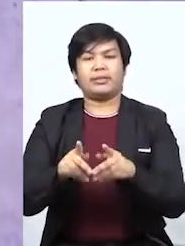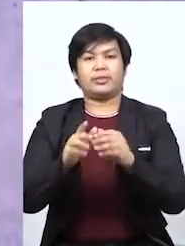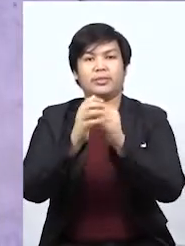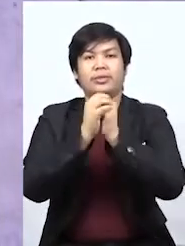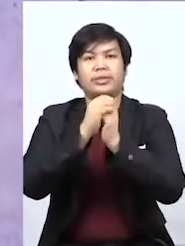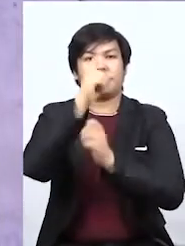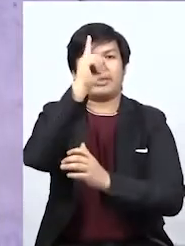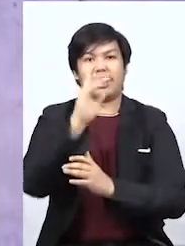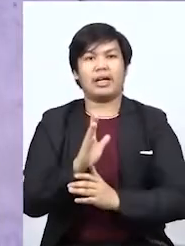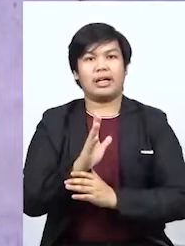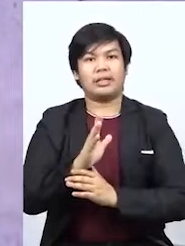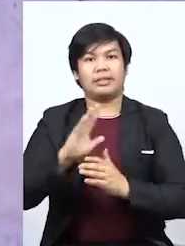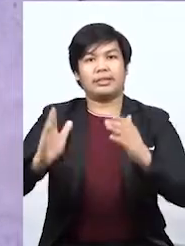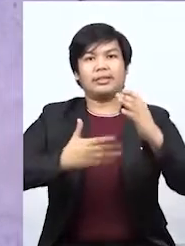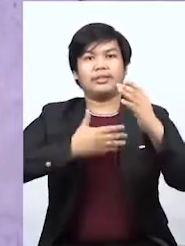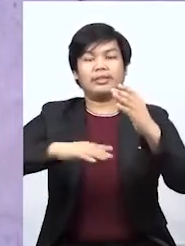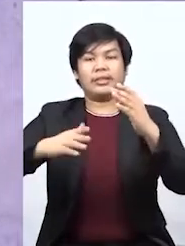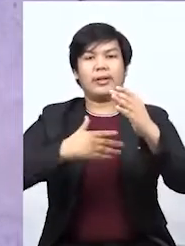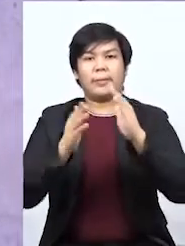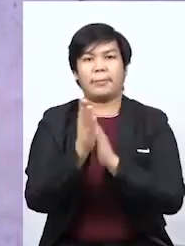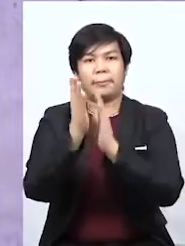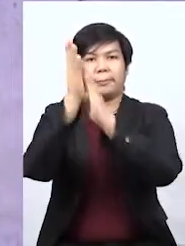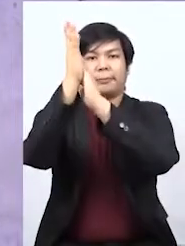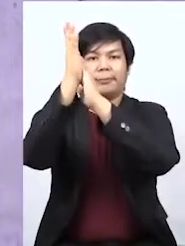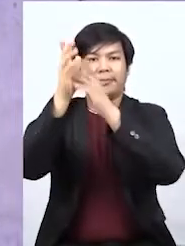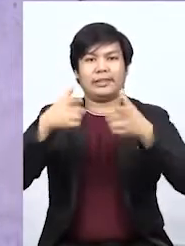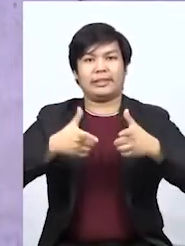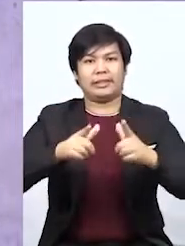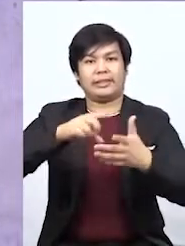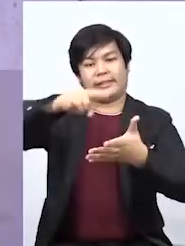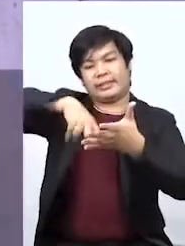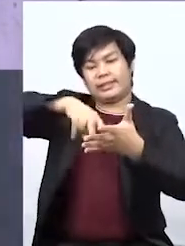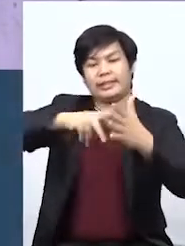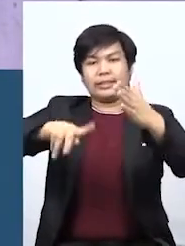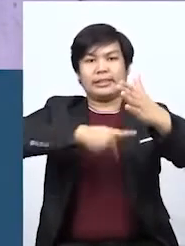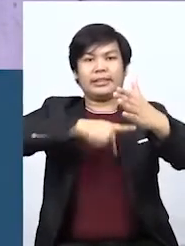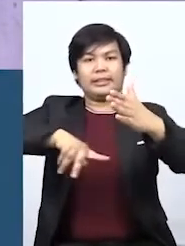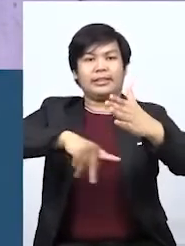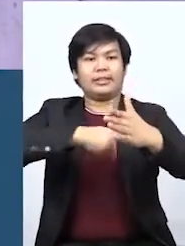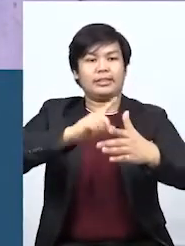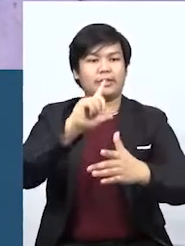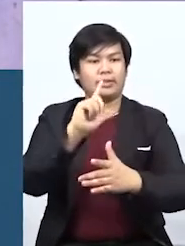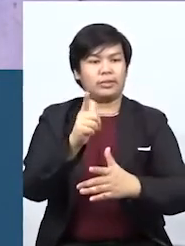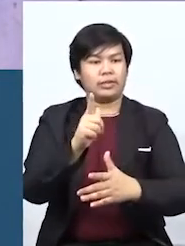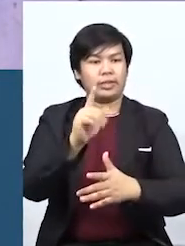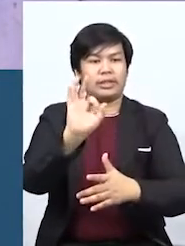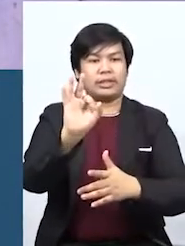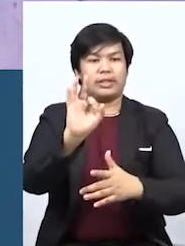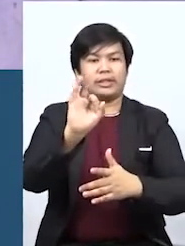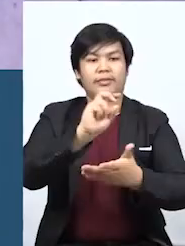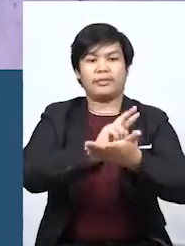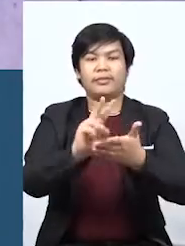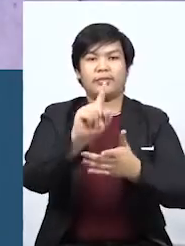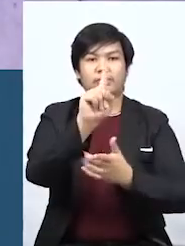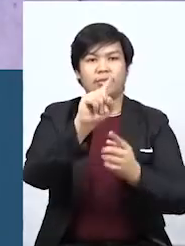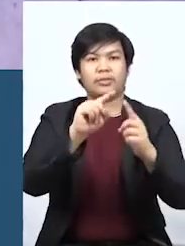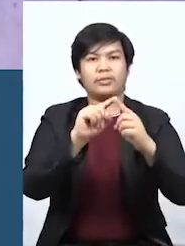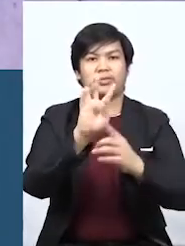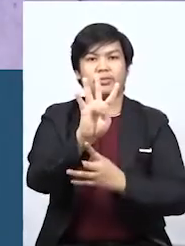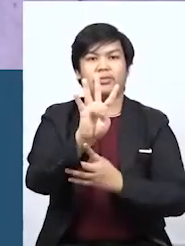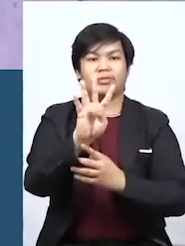God with songs of praise allow me to read Psalm 29 verses 1 through